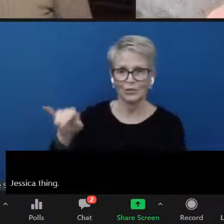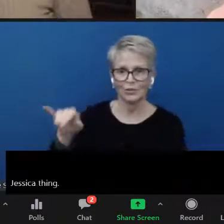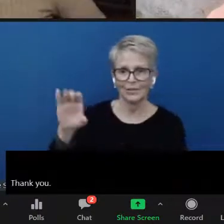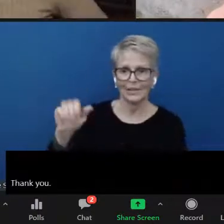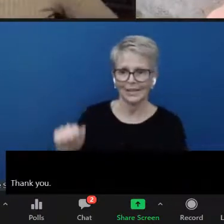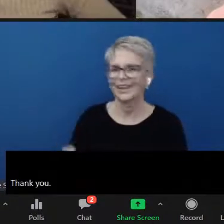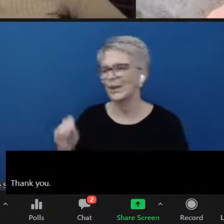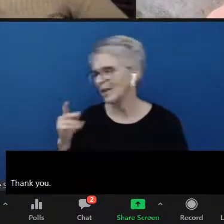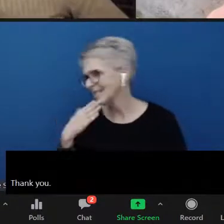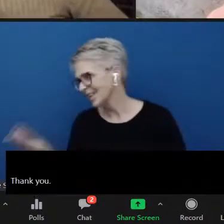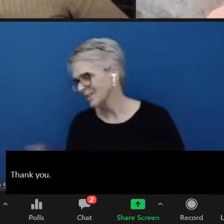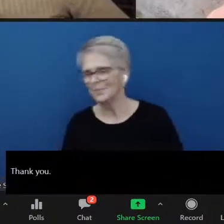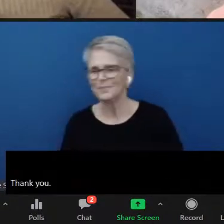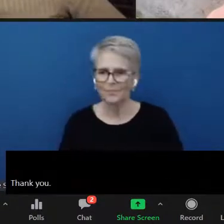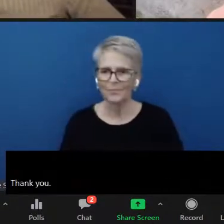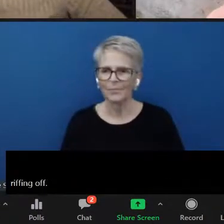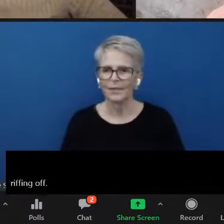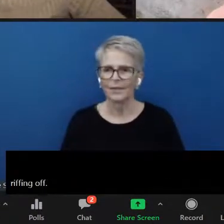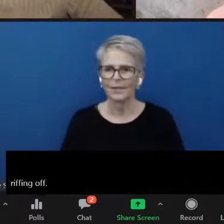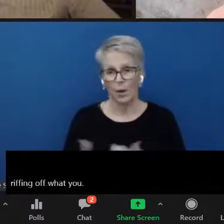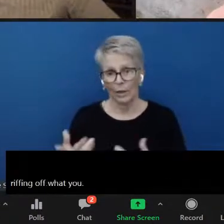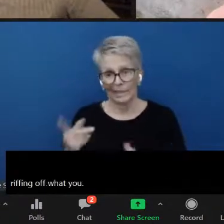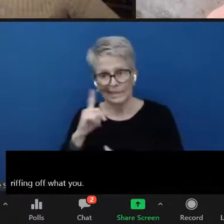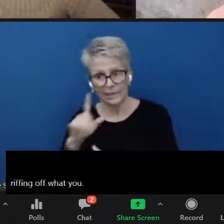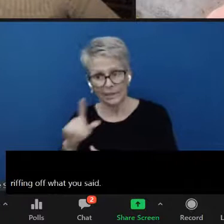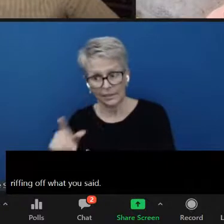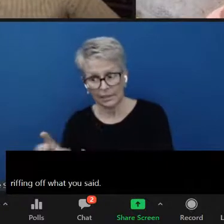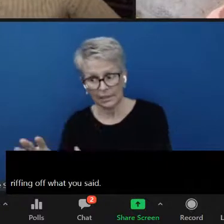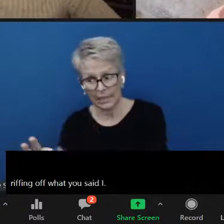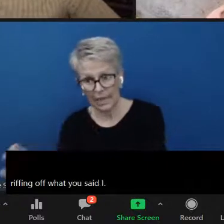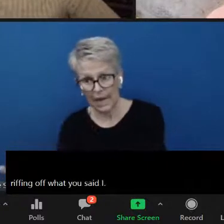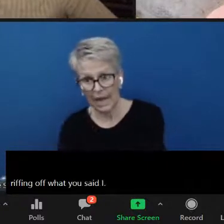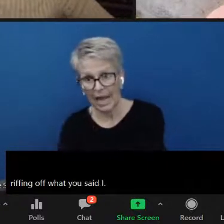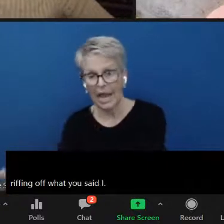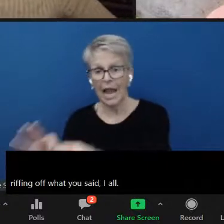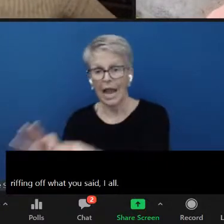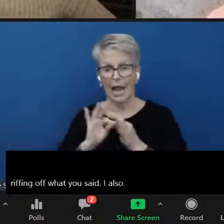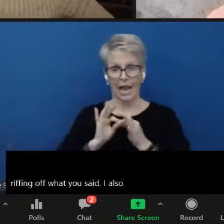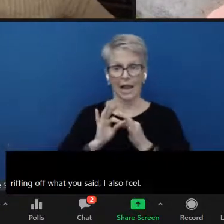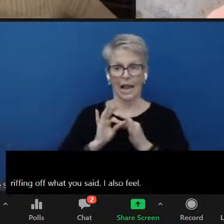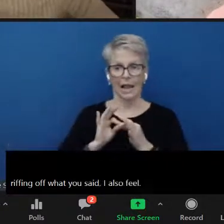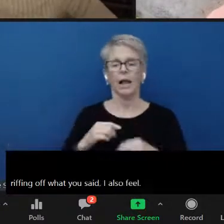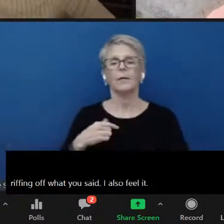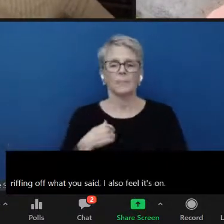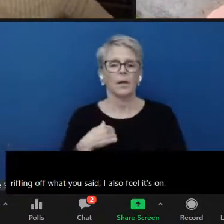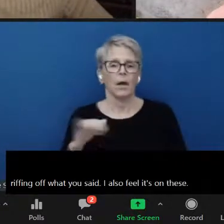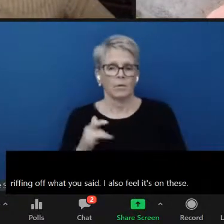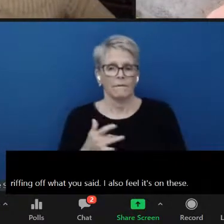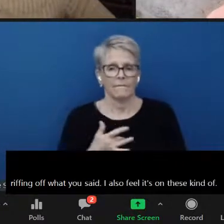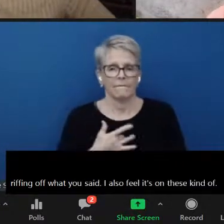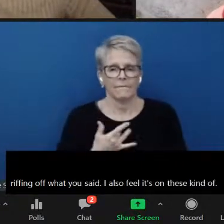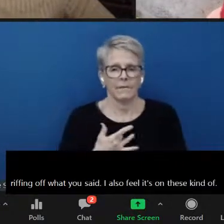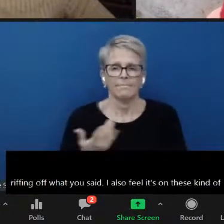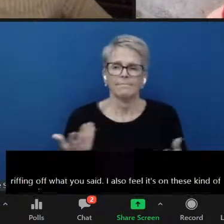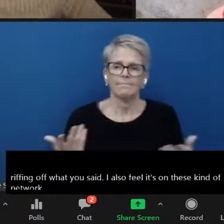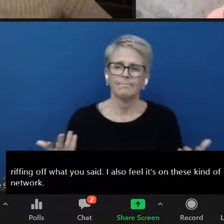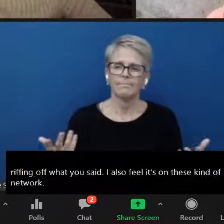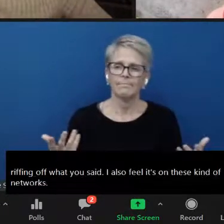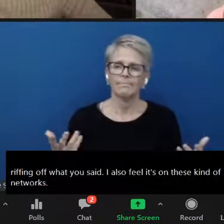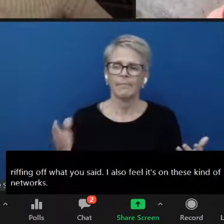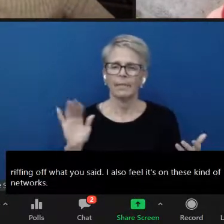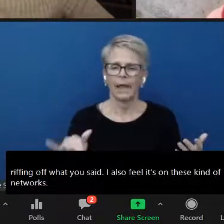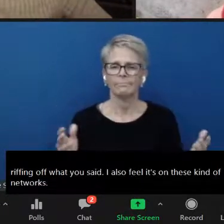you. Riffing off what you said, I also feel it's on these kind of